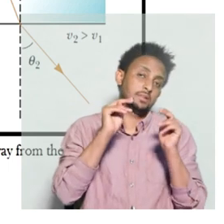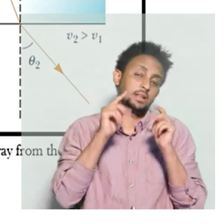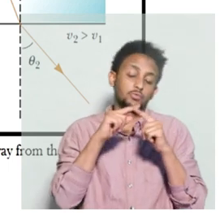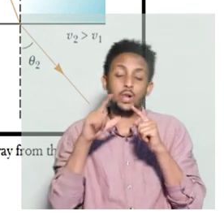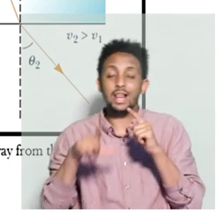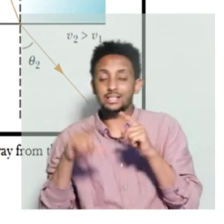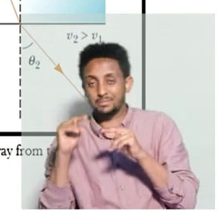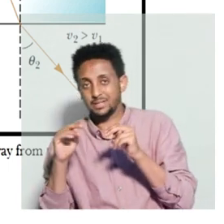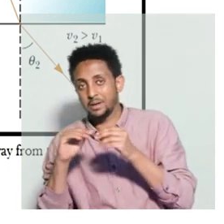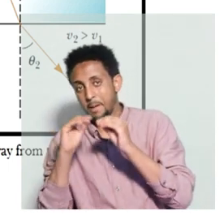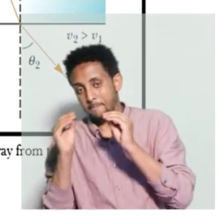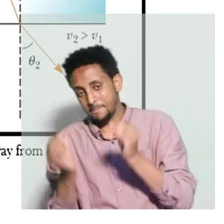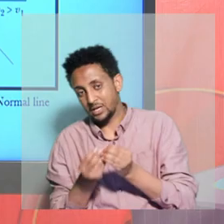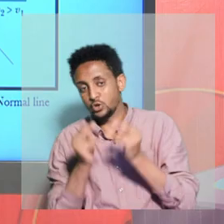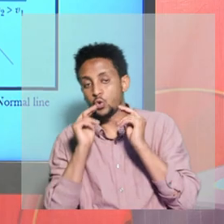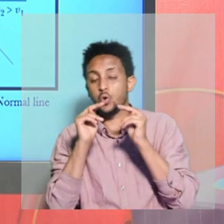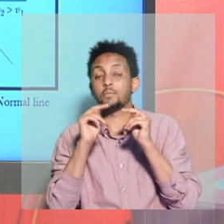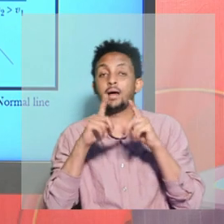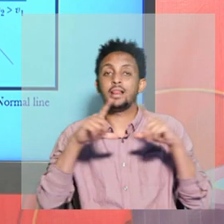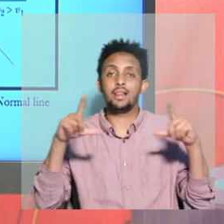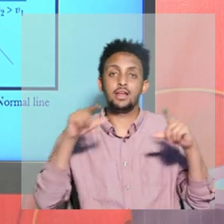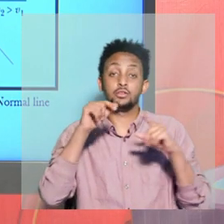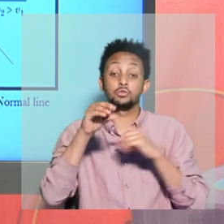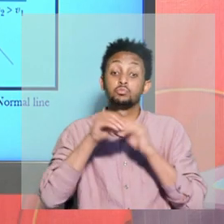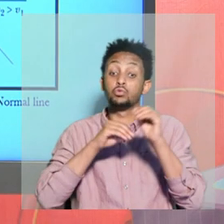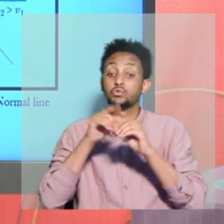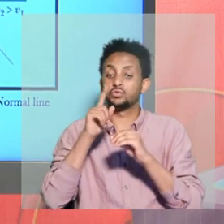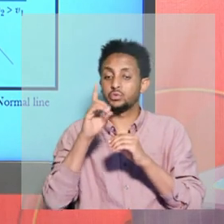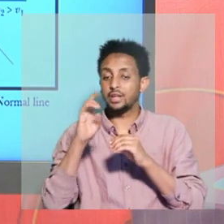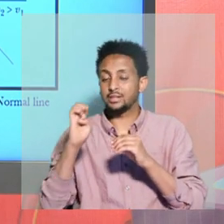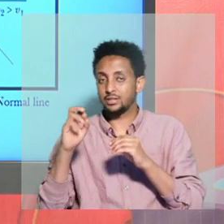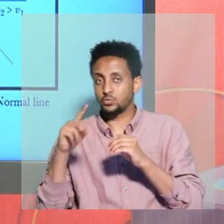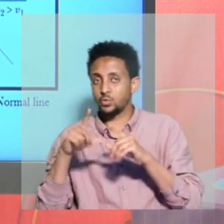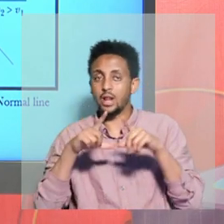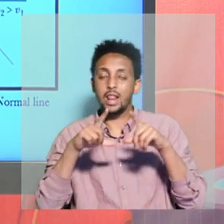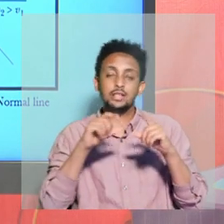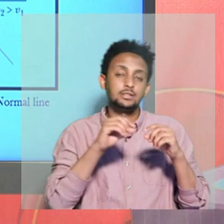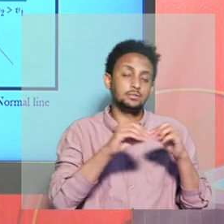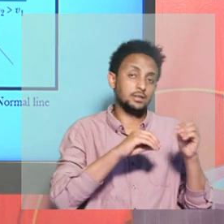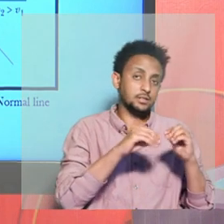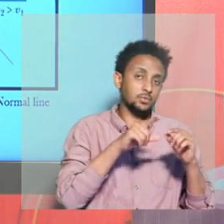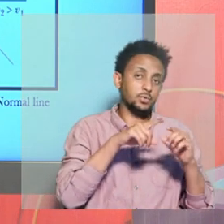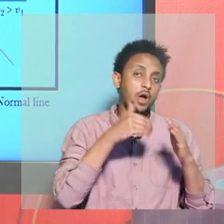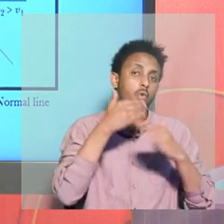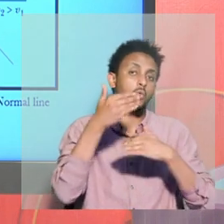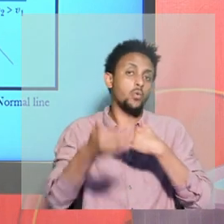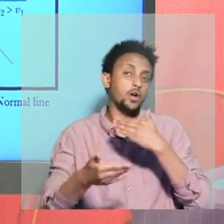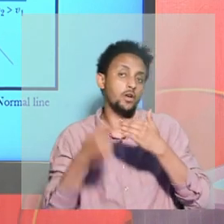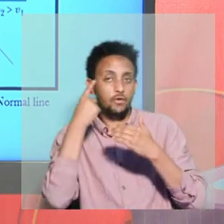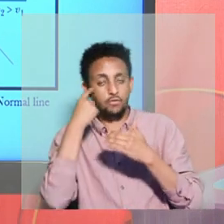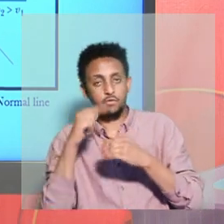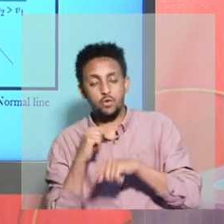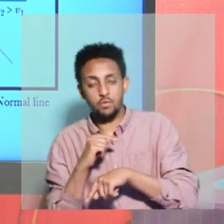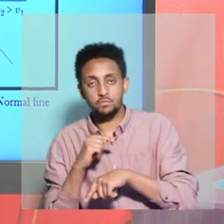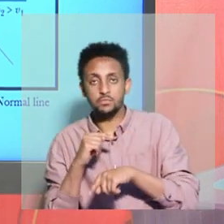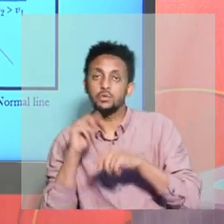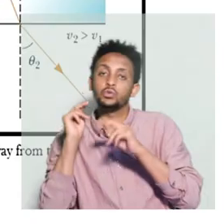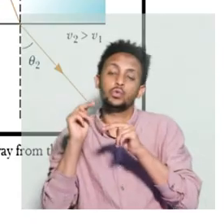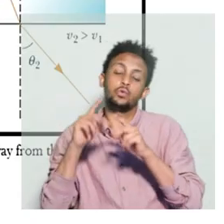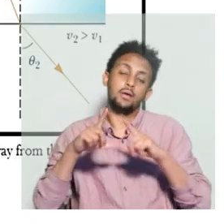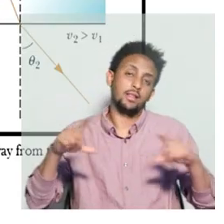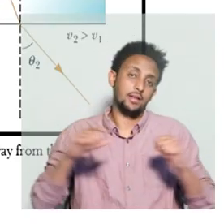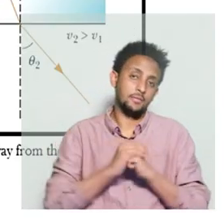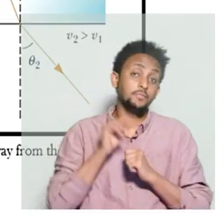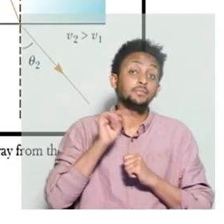denser medium, it bends towards the normal line. As it moves from denser to less denser medium, it bends away from the normal